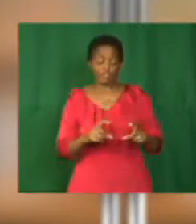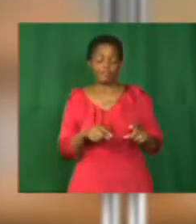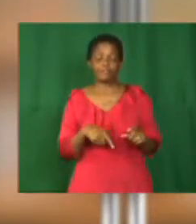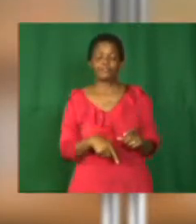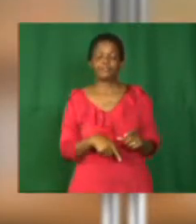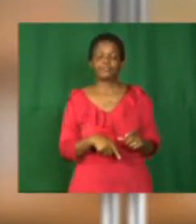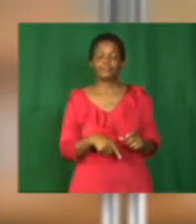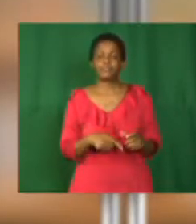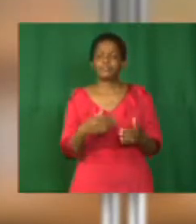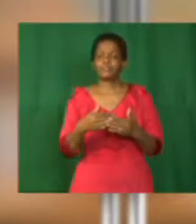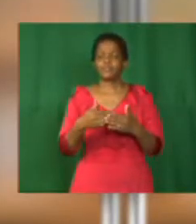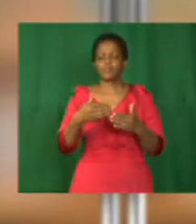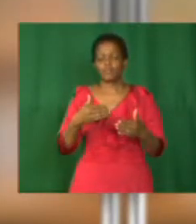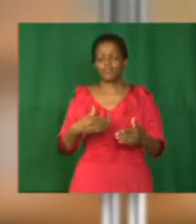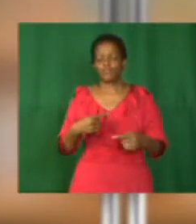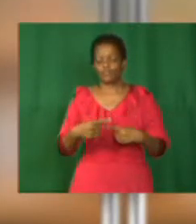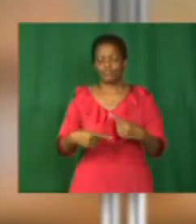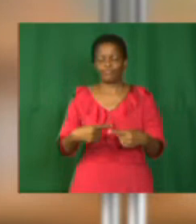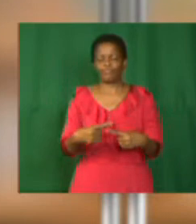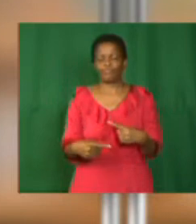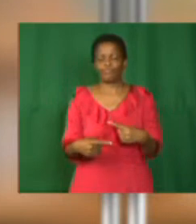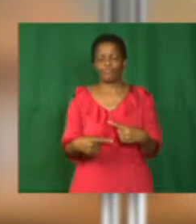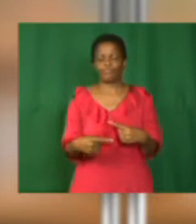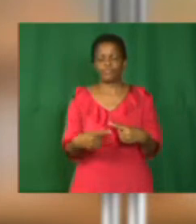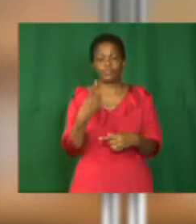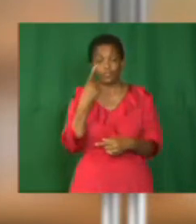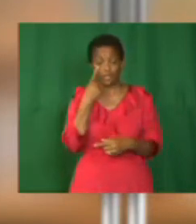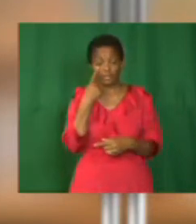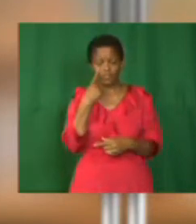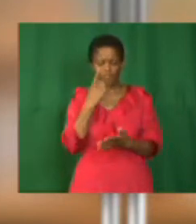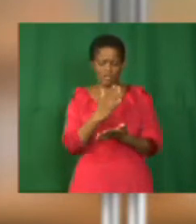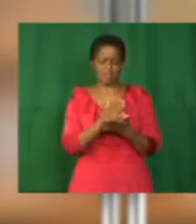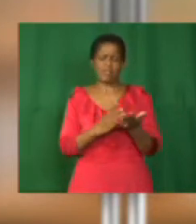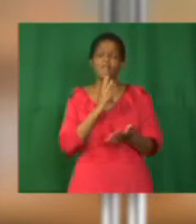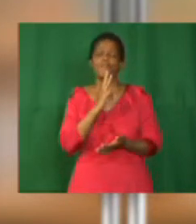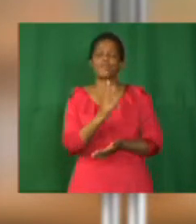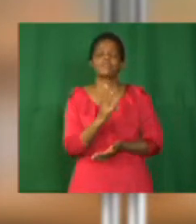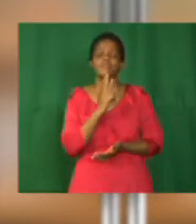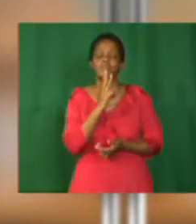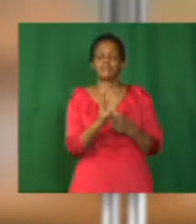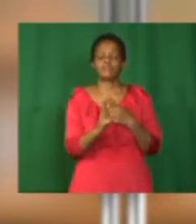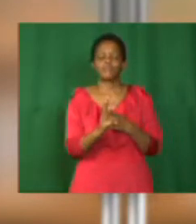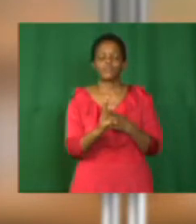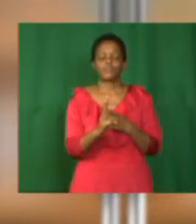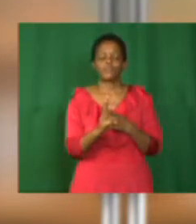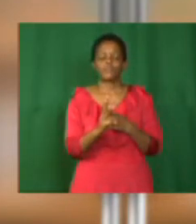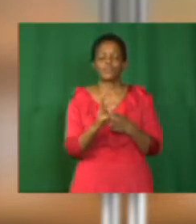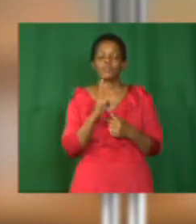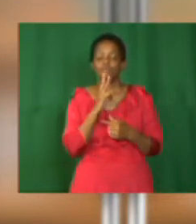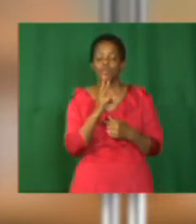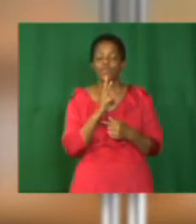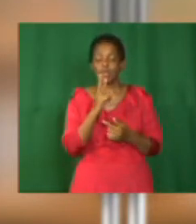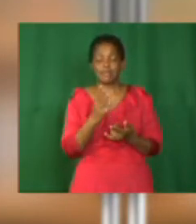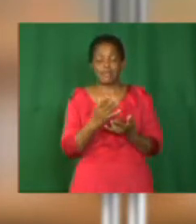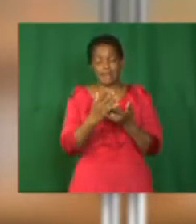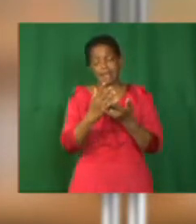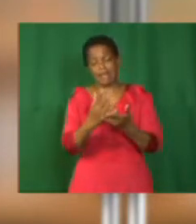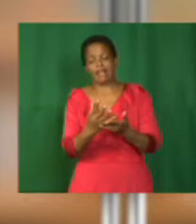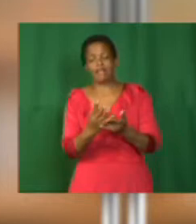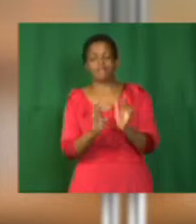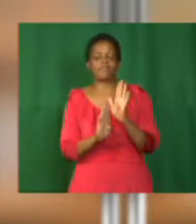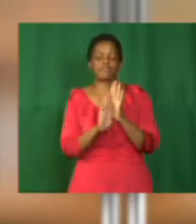can move on, let us just look at some words here which we think are going to make our vocabulary